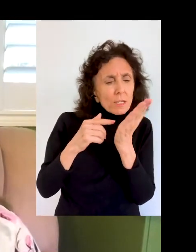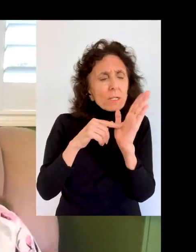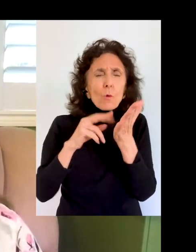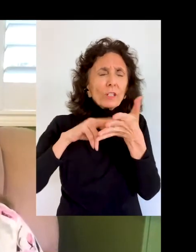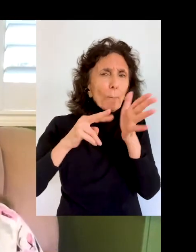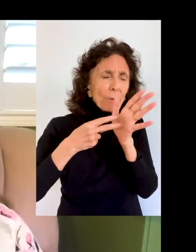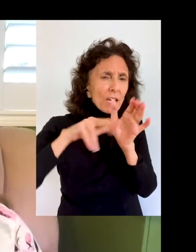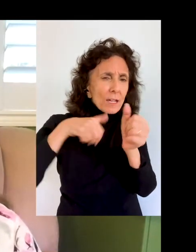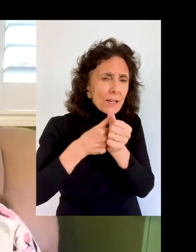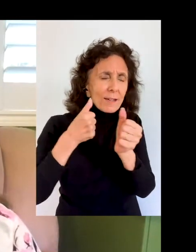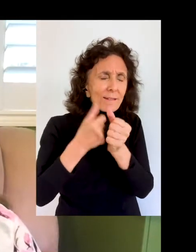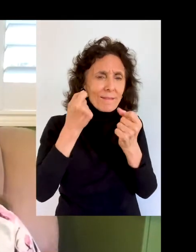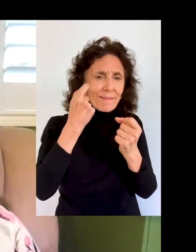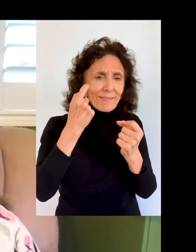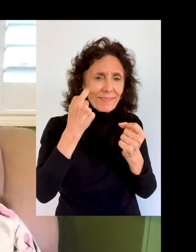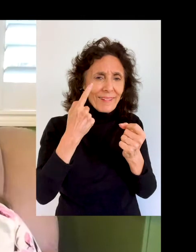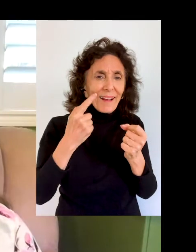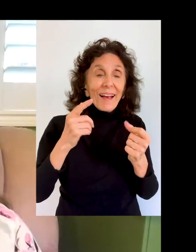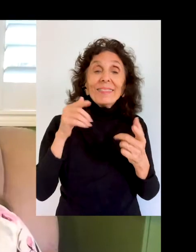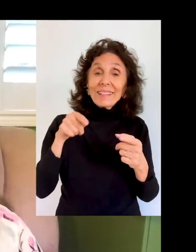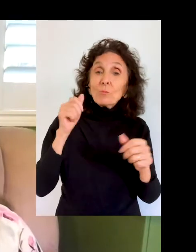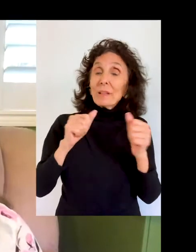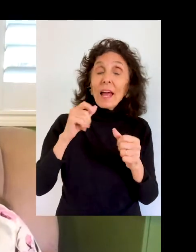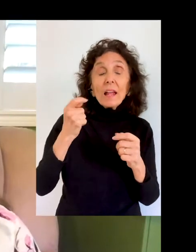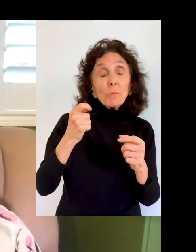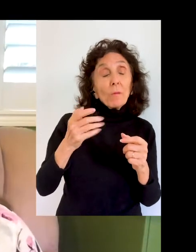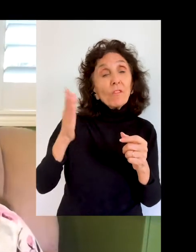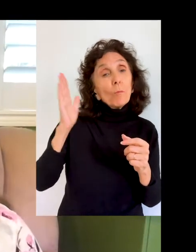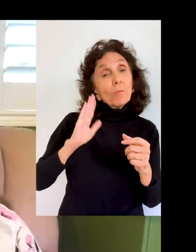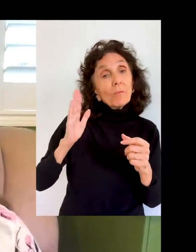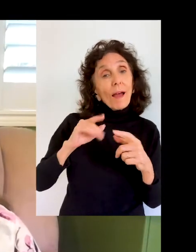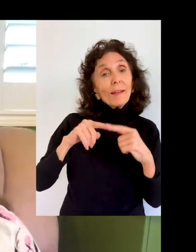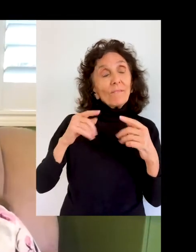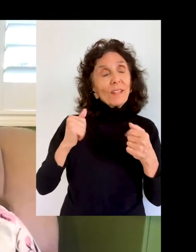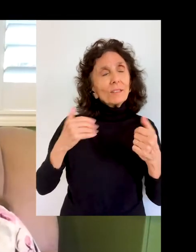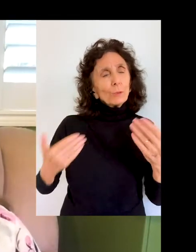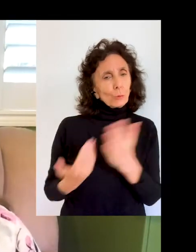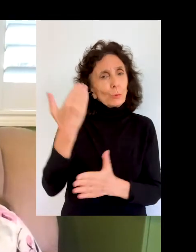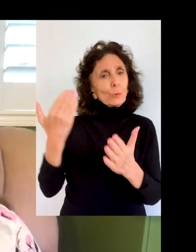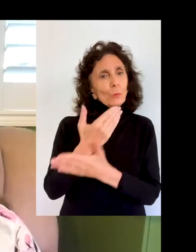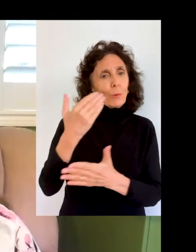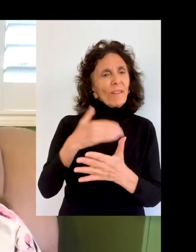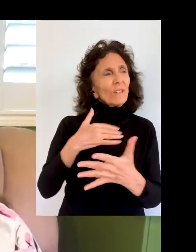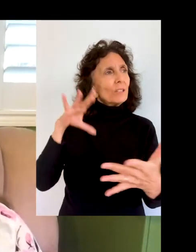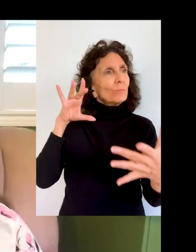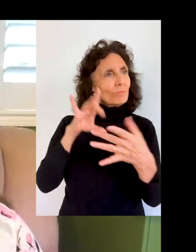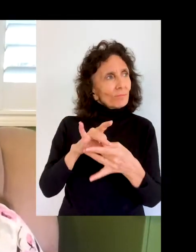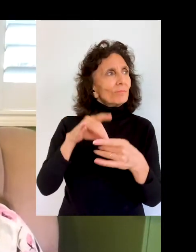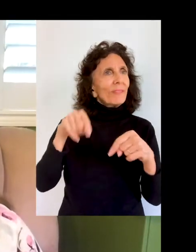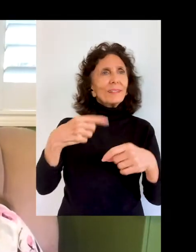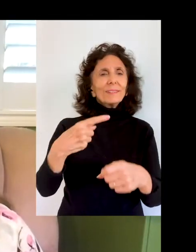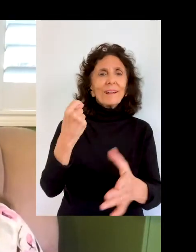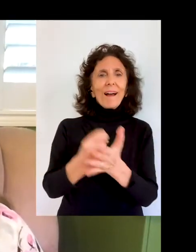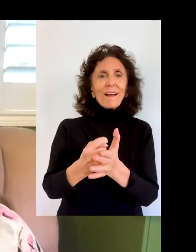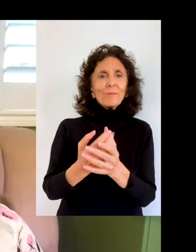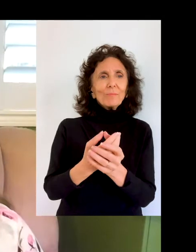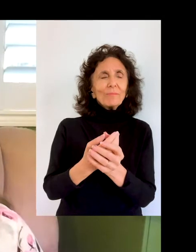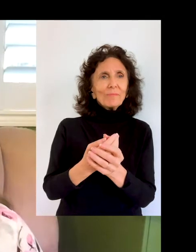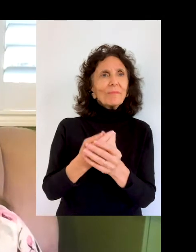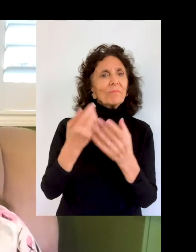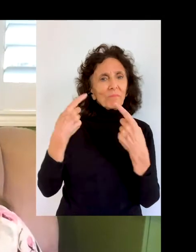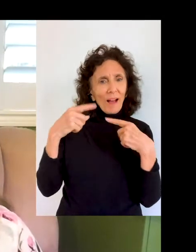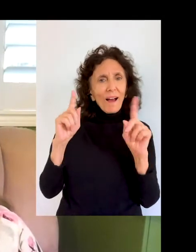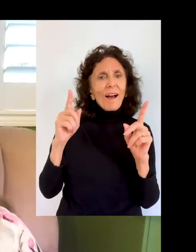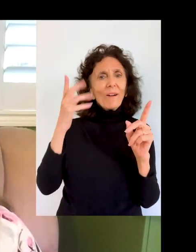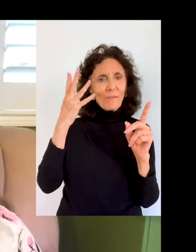be. It helped breathe fresh air into this older play of mine and updated it for our audience right now. I really feel like it fits into